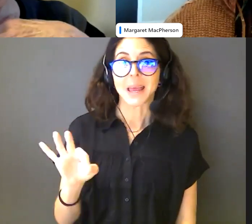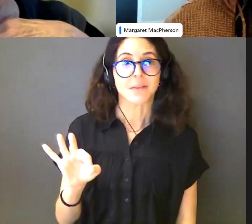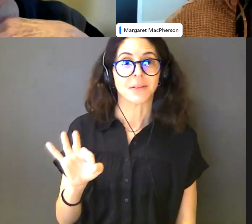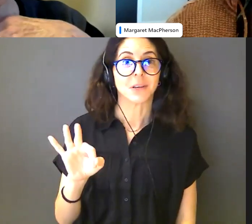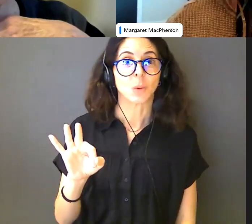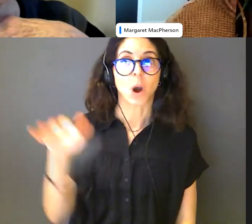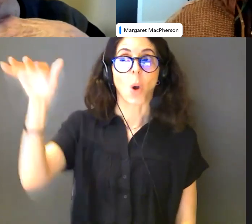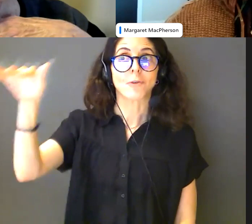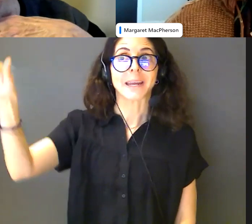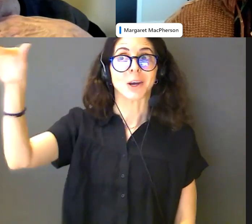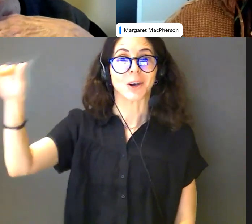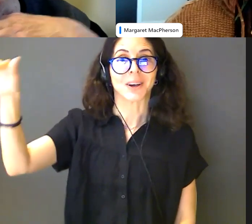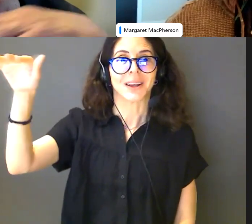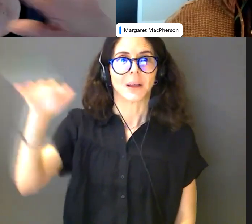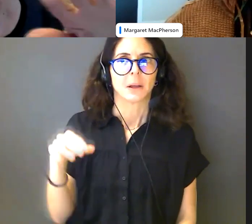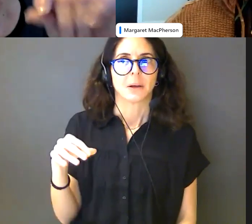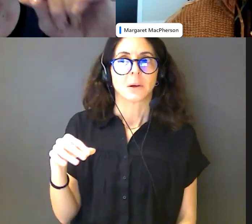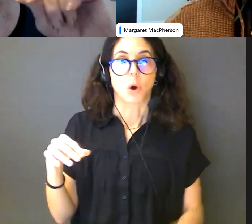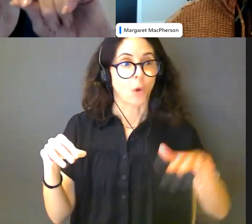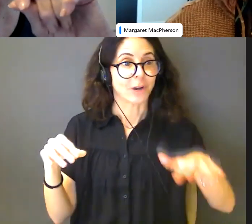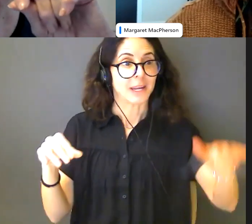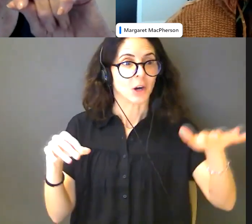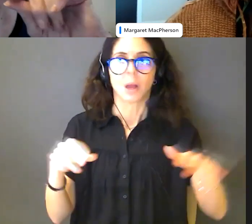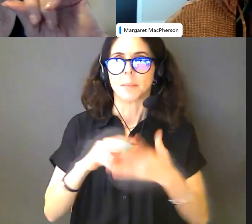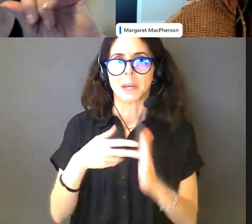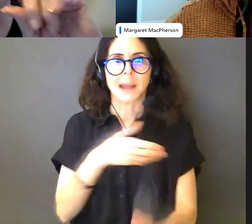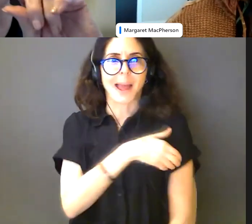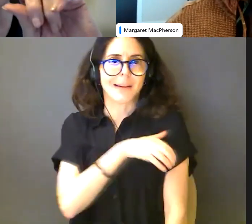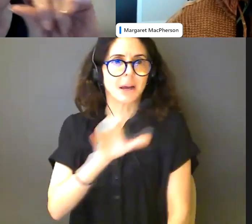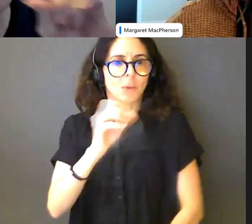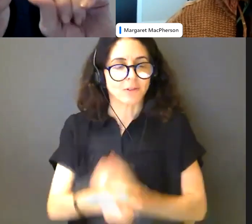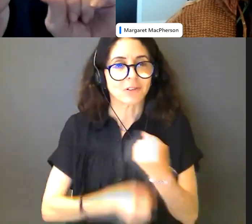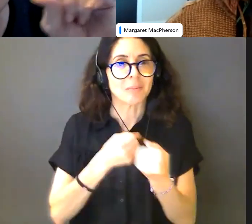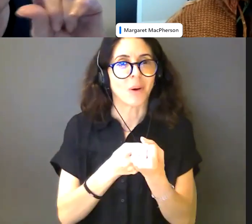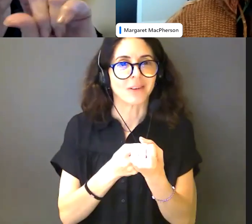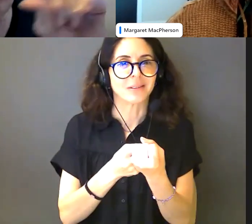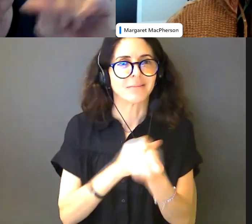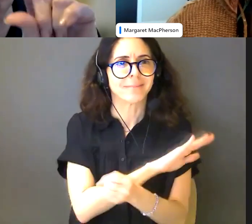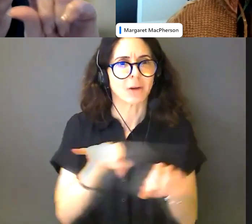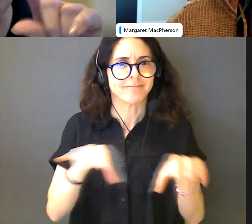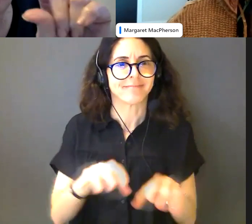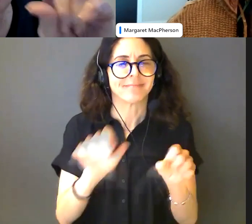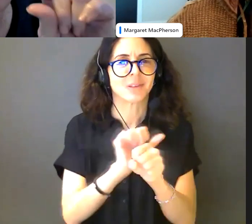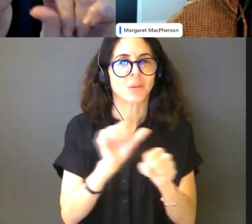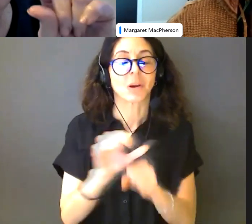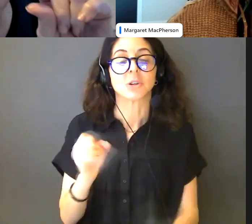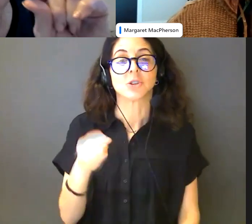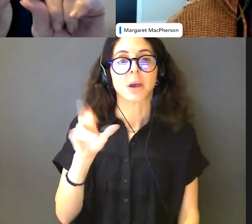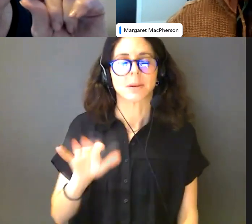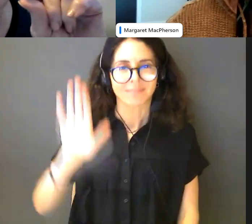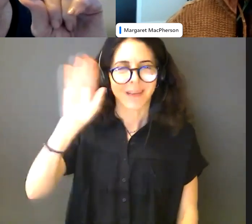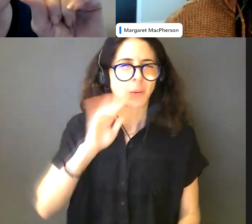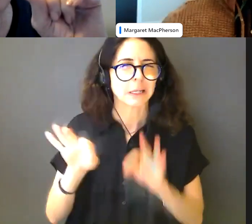our energies together to support that work on the Okay. ground in communities. So let me just tell you a little bit how we do